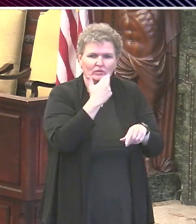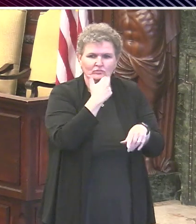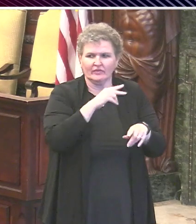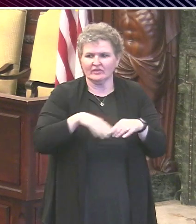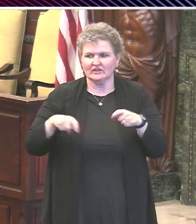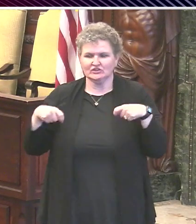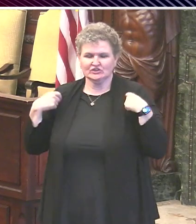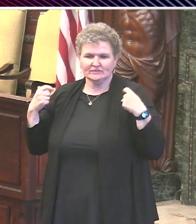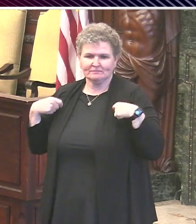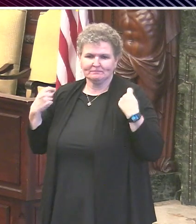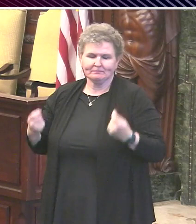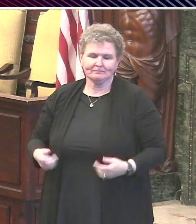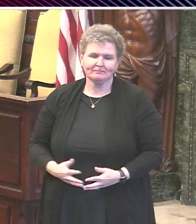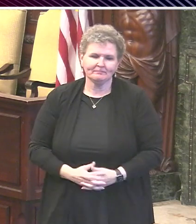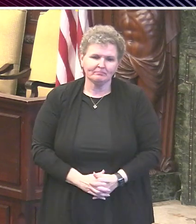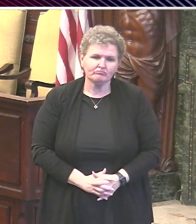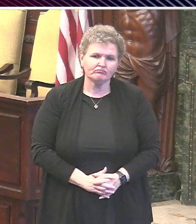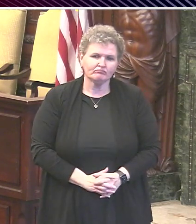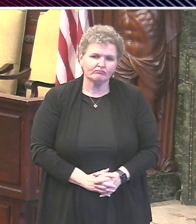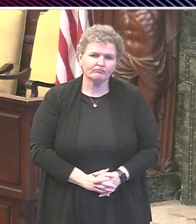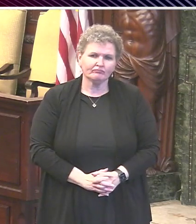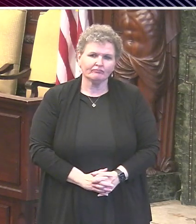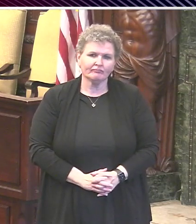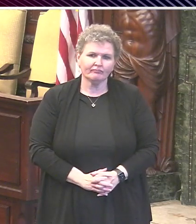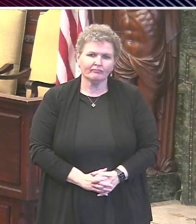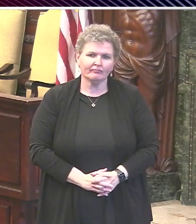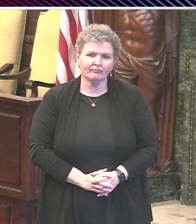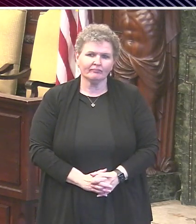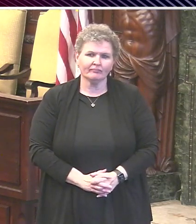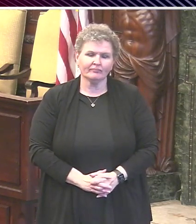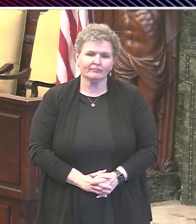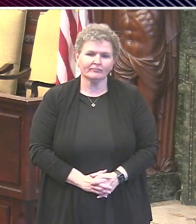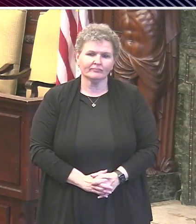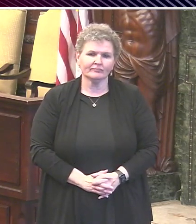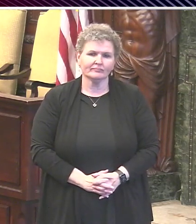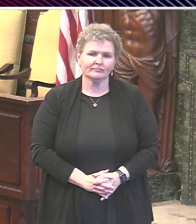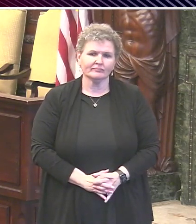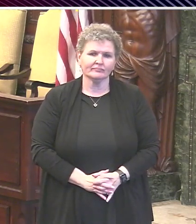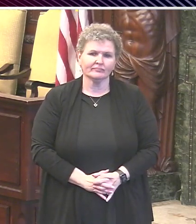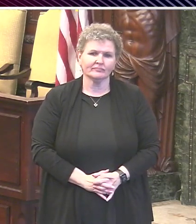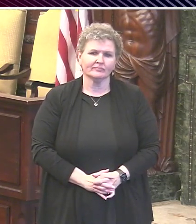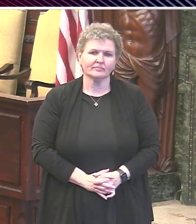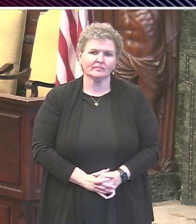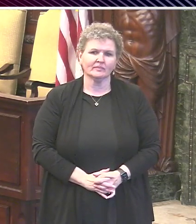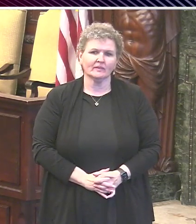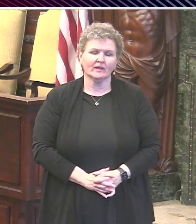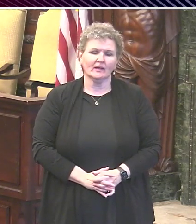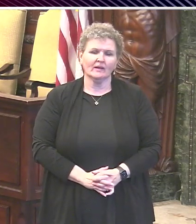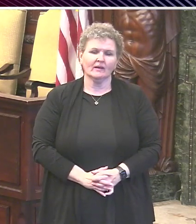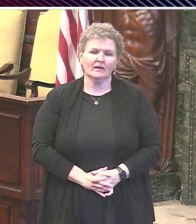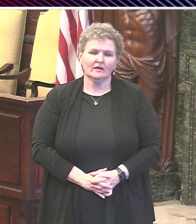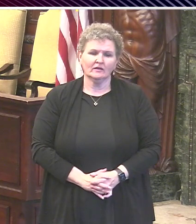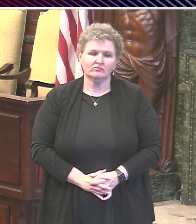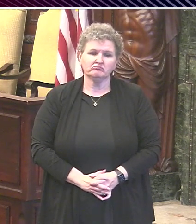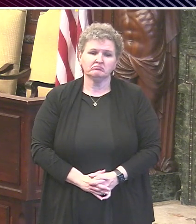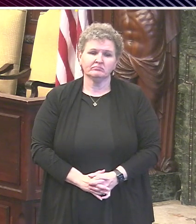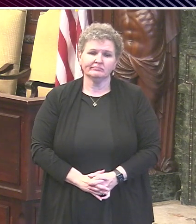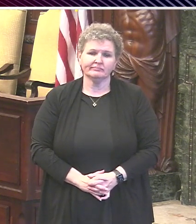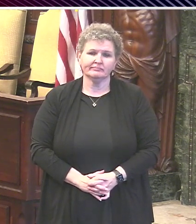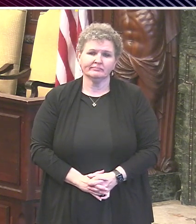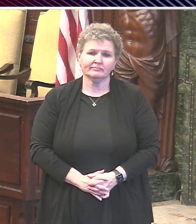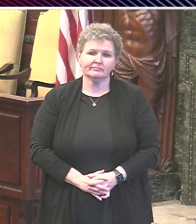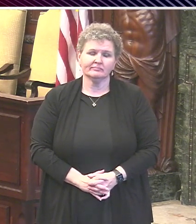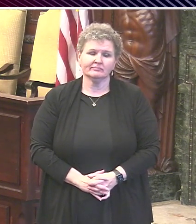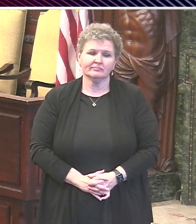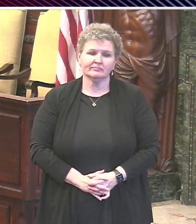Hay dos cosas que tengo que puntualizar al respecto. La primera es que el virus no se propaga a través del sudor, se propaga a través de las